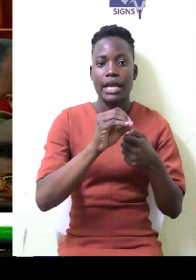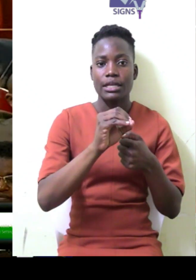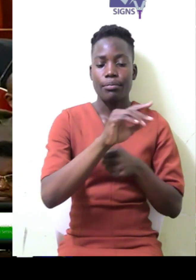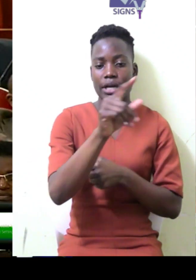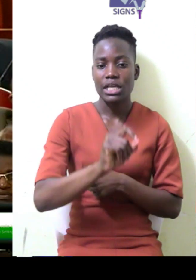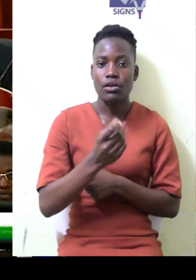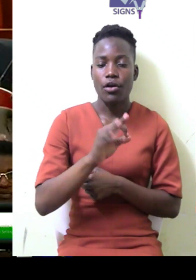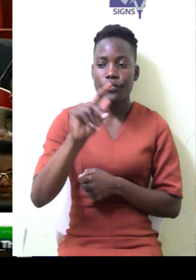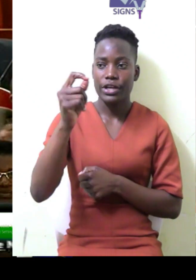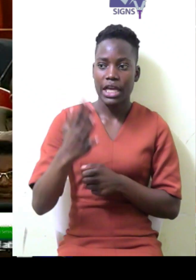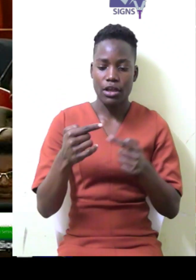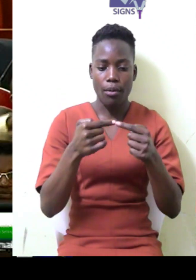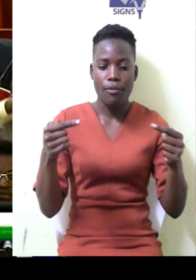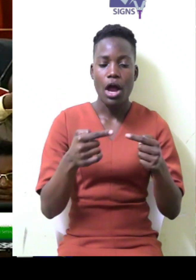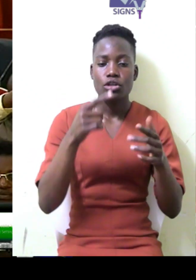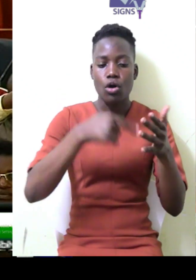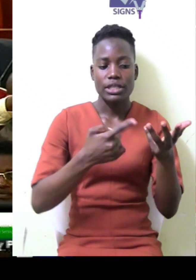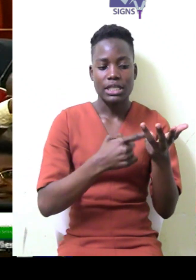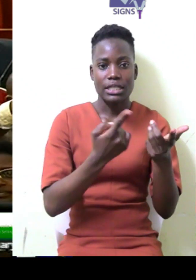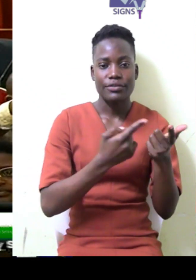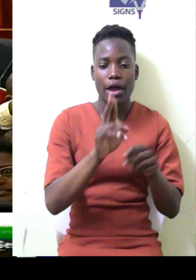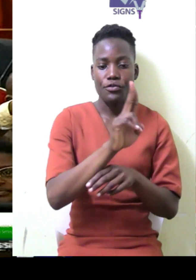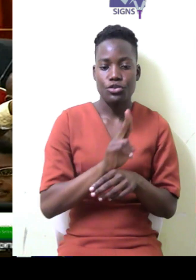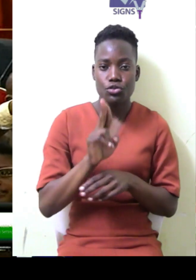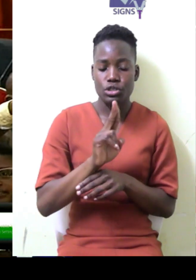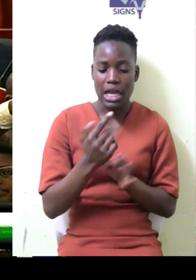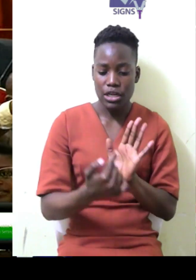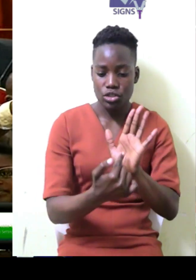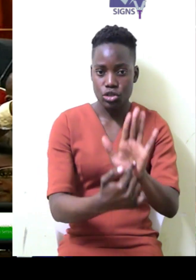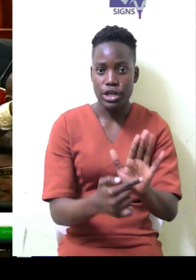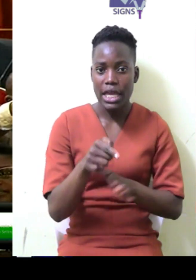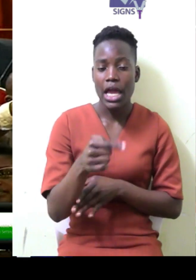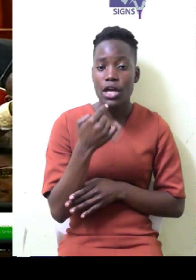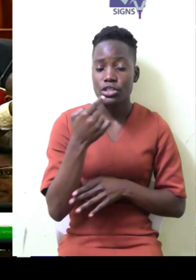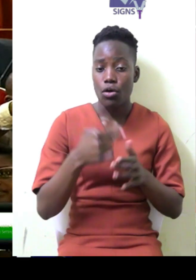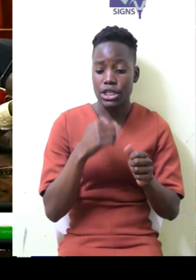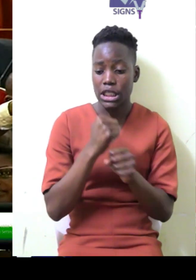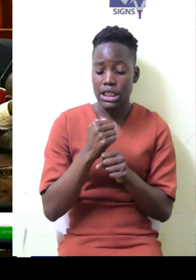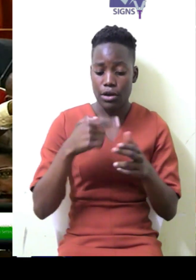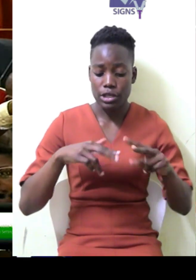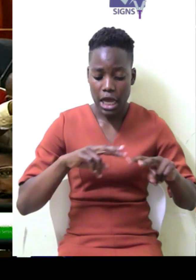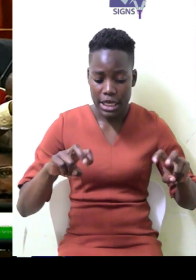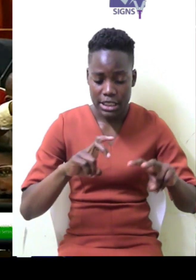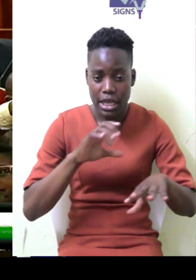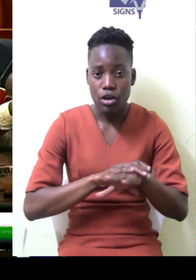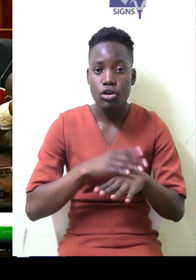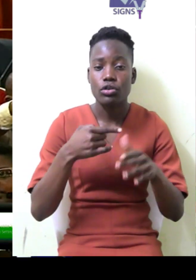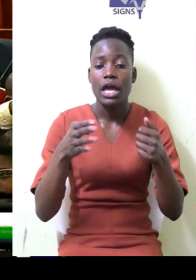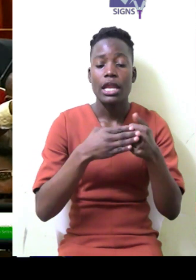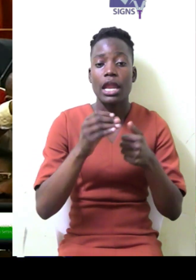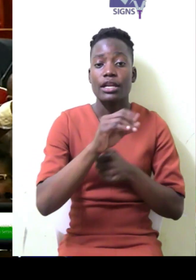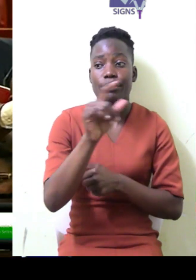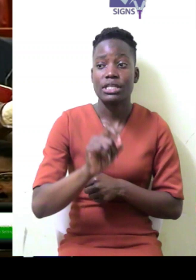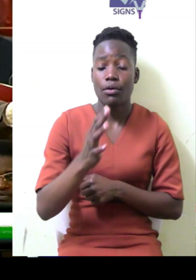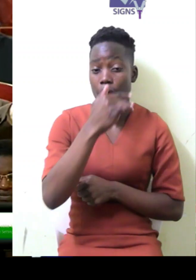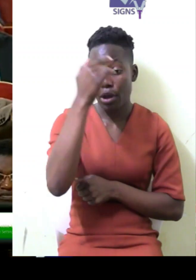opposed to this bill, what statistics has he laid on this table to say that he has done a research and found out that 90%, because,